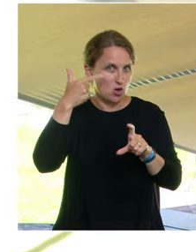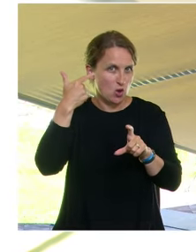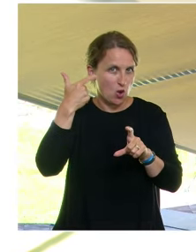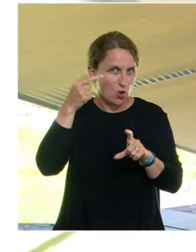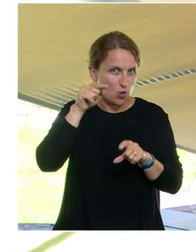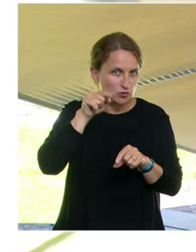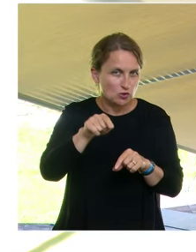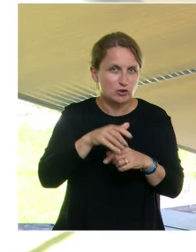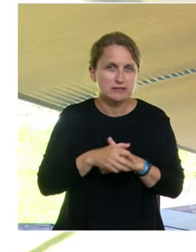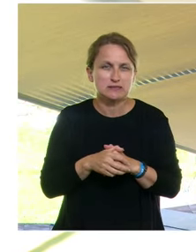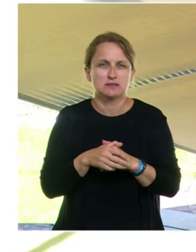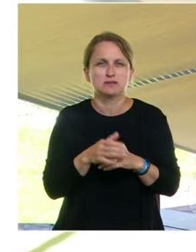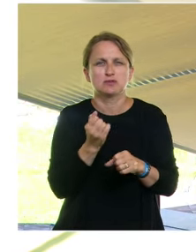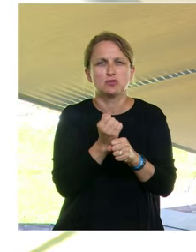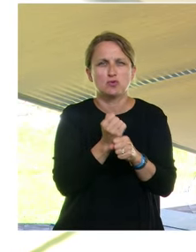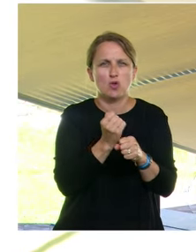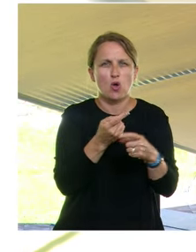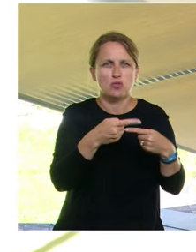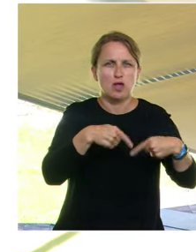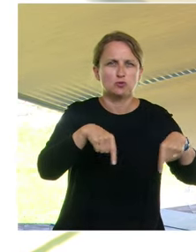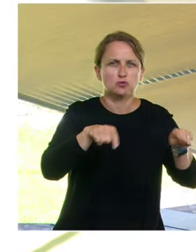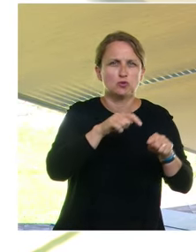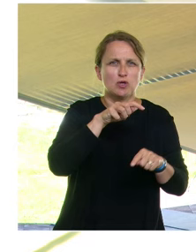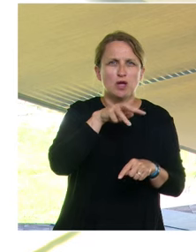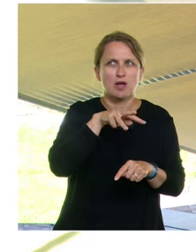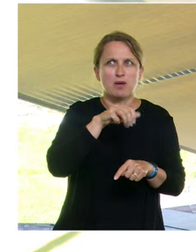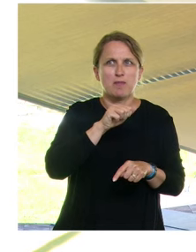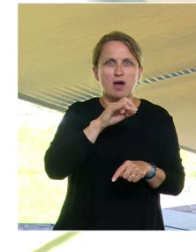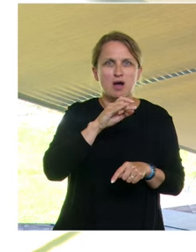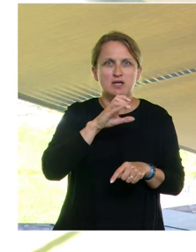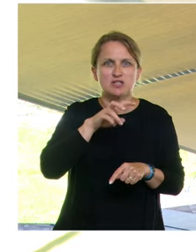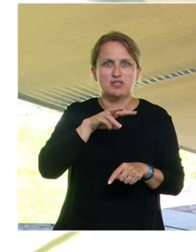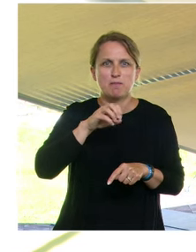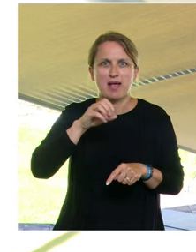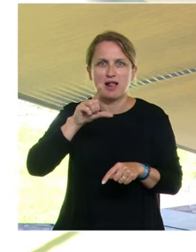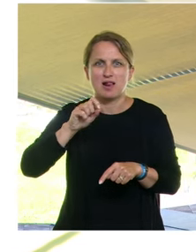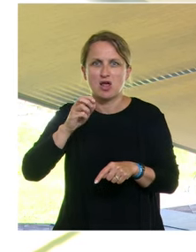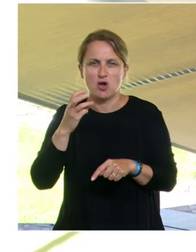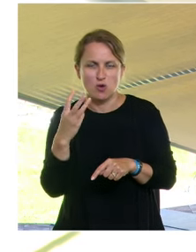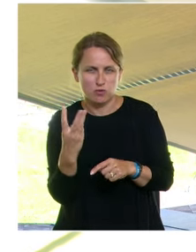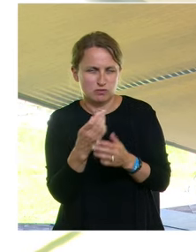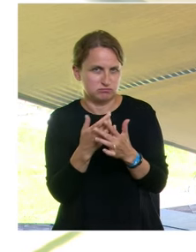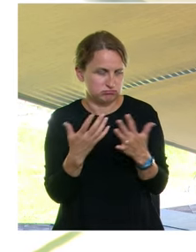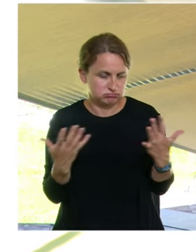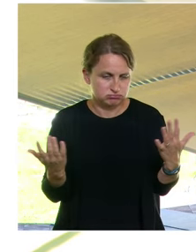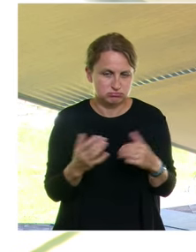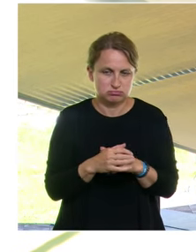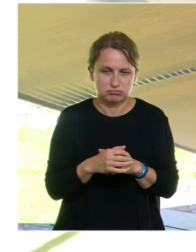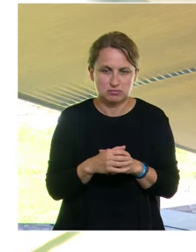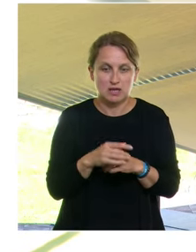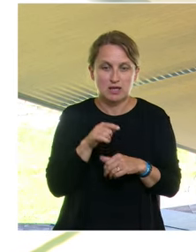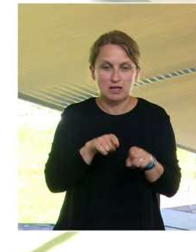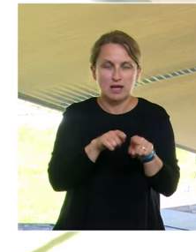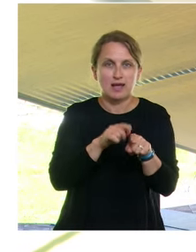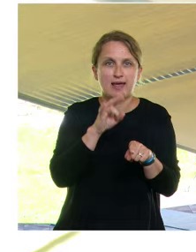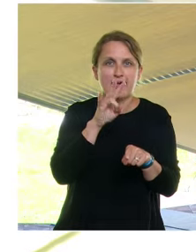as Marshmallow as artists and engineers and several VR installations, but he's also a founder of one of the first